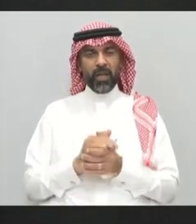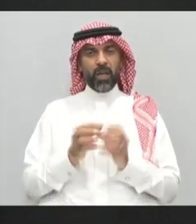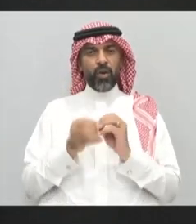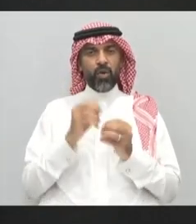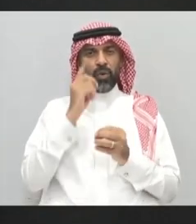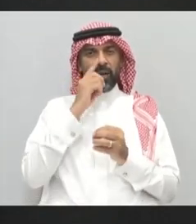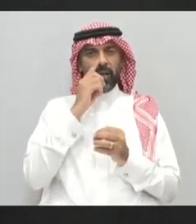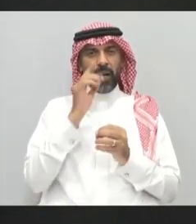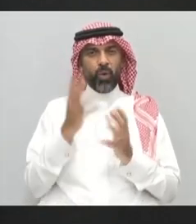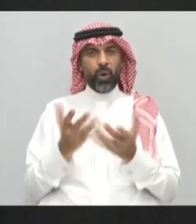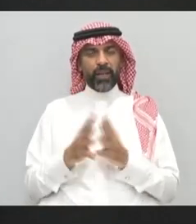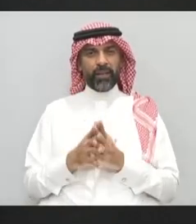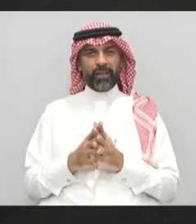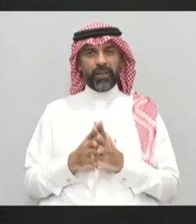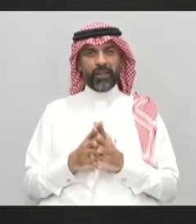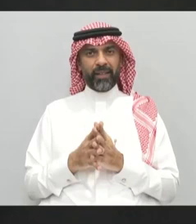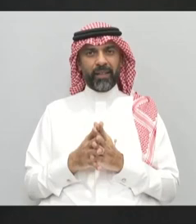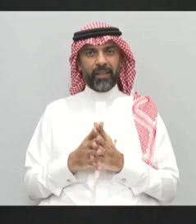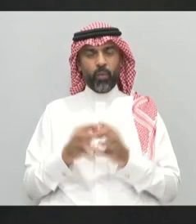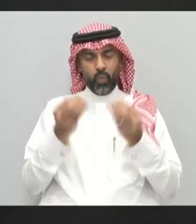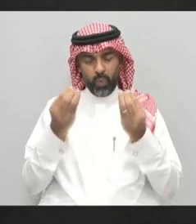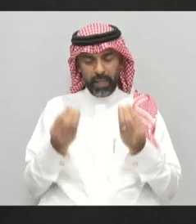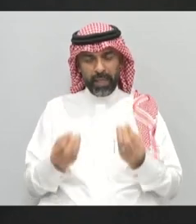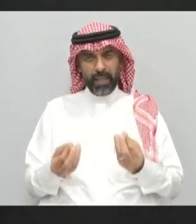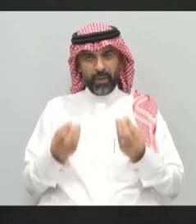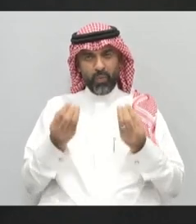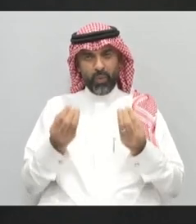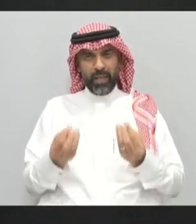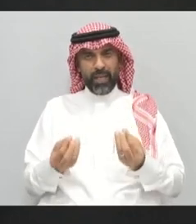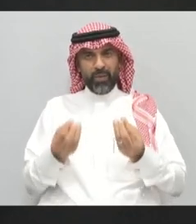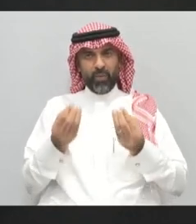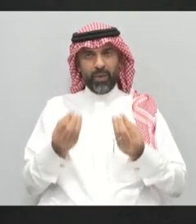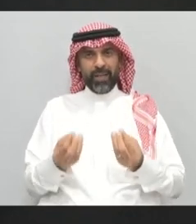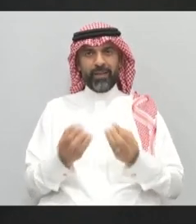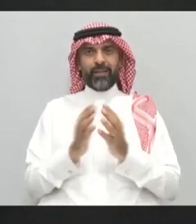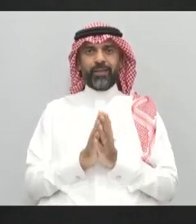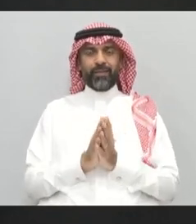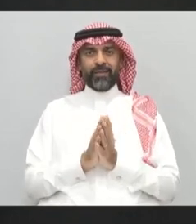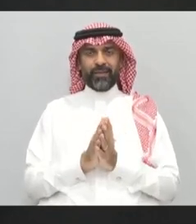yellow? Yellow means wait. Wait.